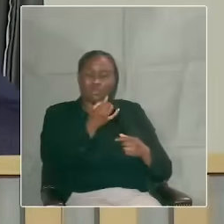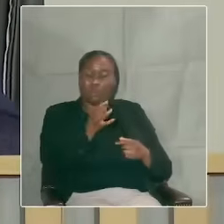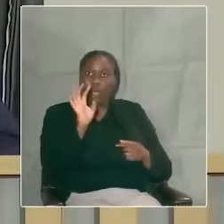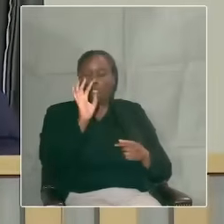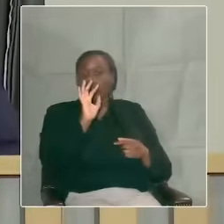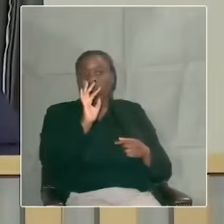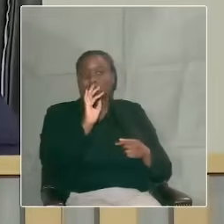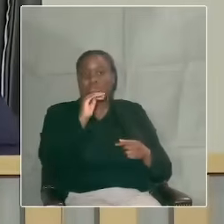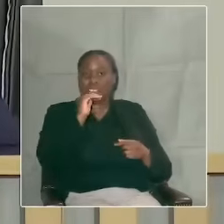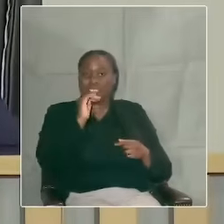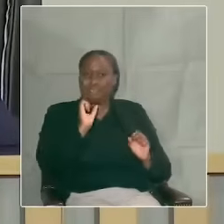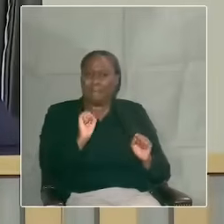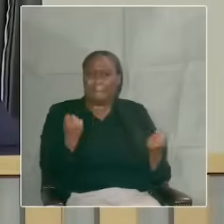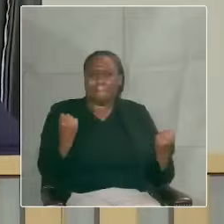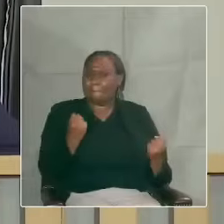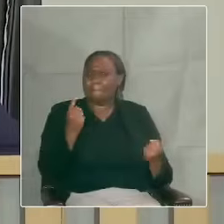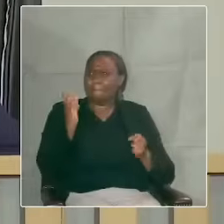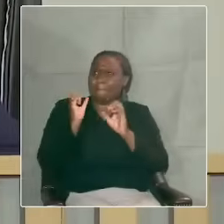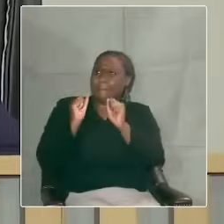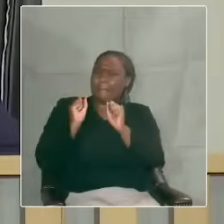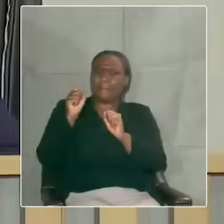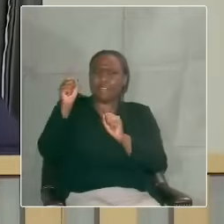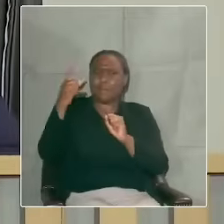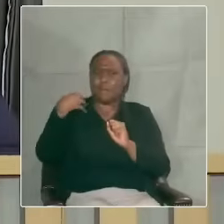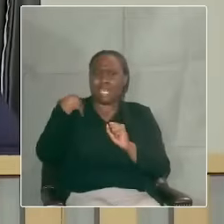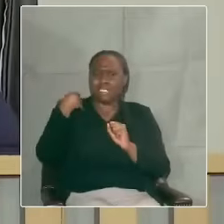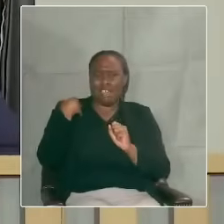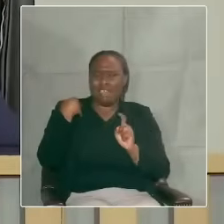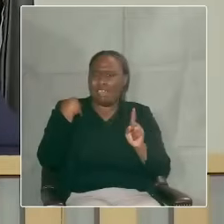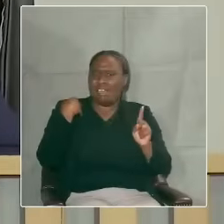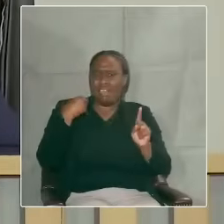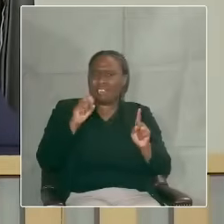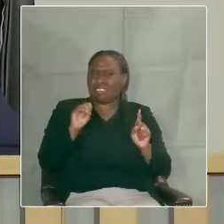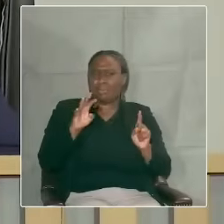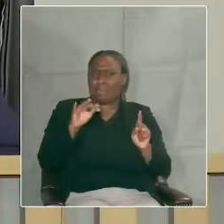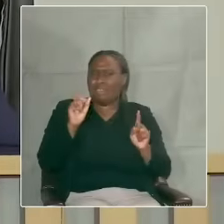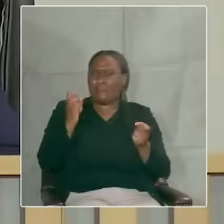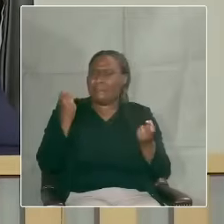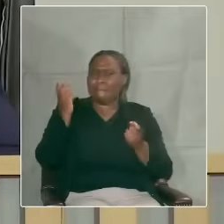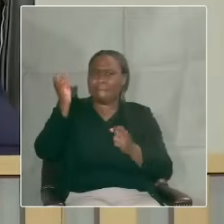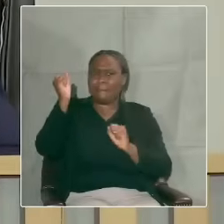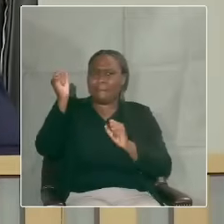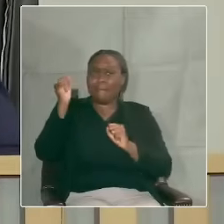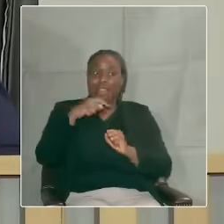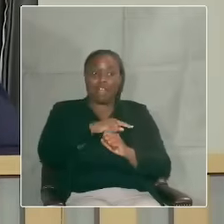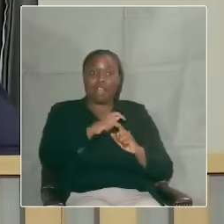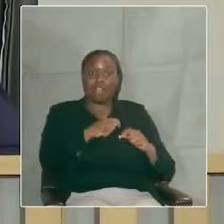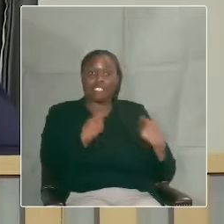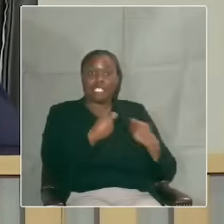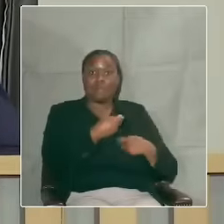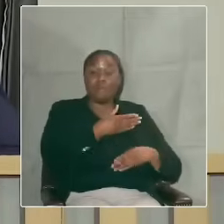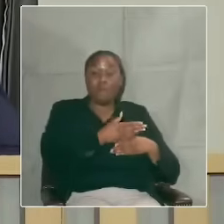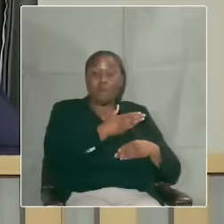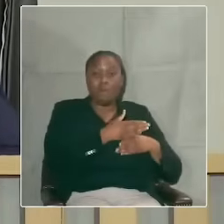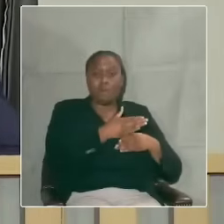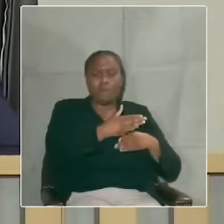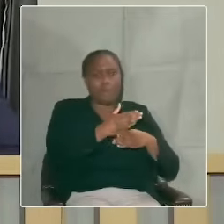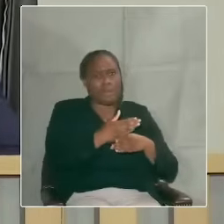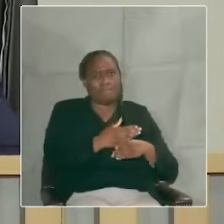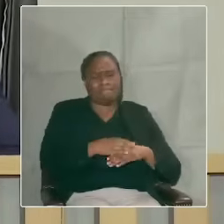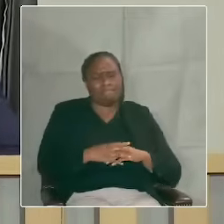been capable, he wouldn't have been able to brief the minister on the work of the team at all,